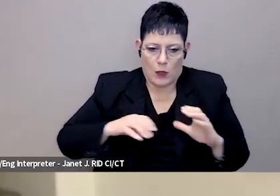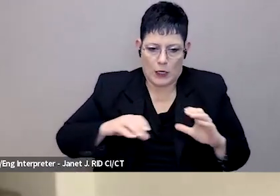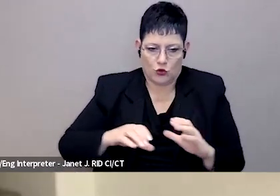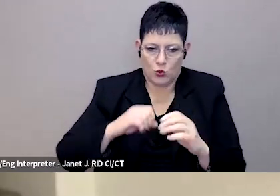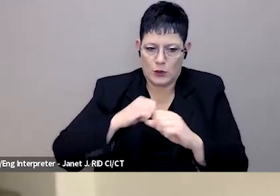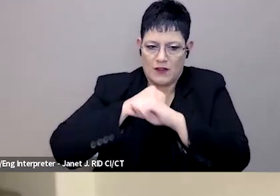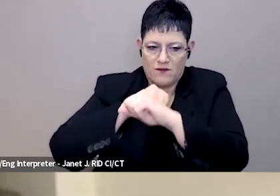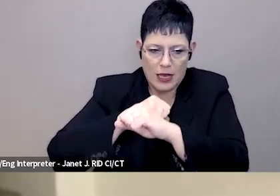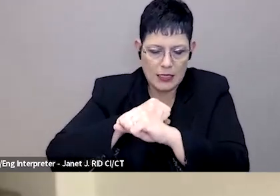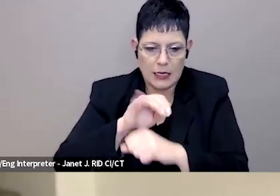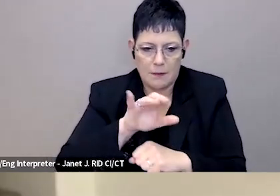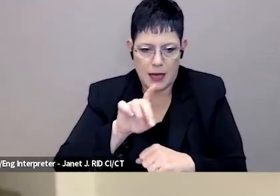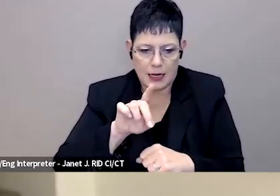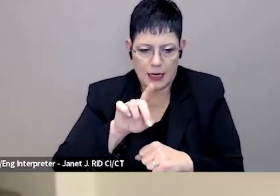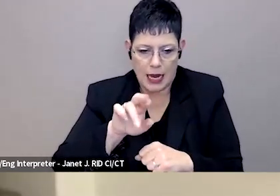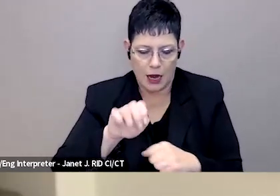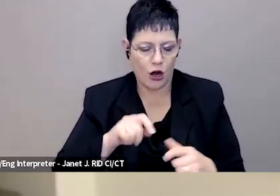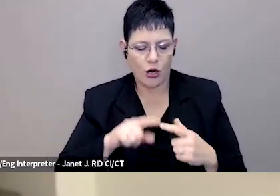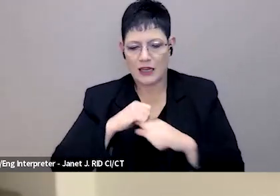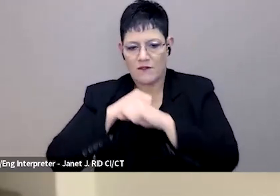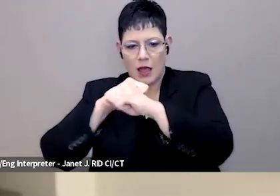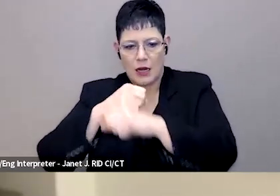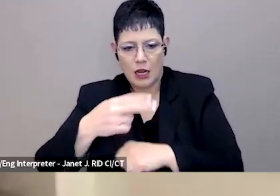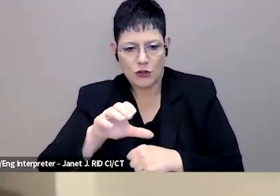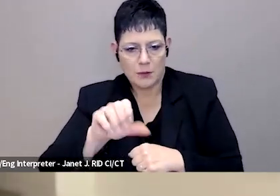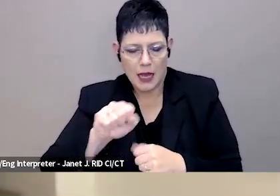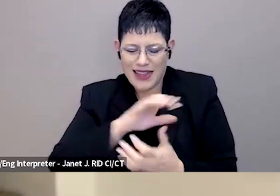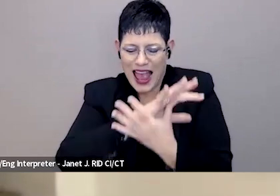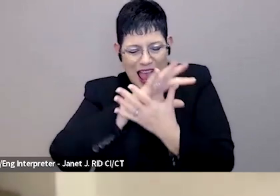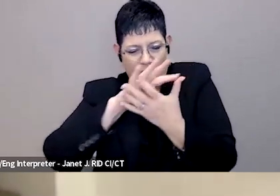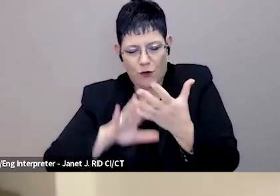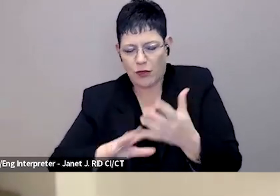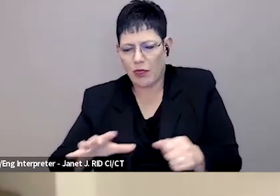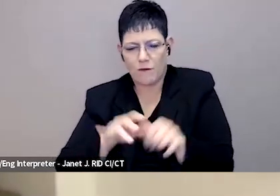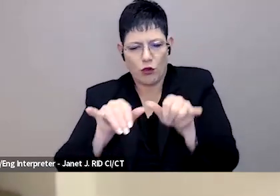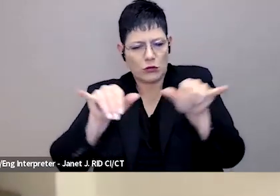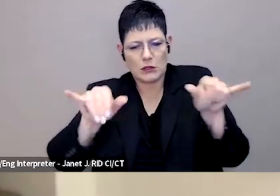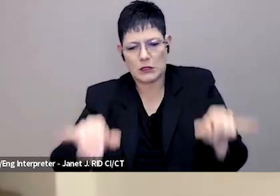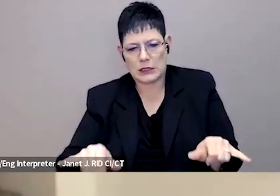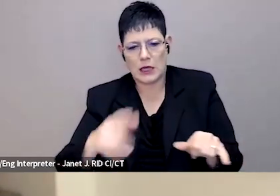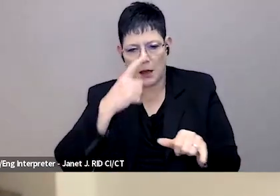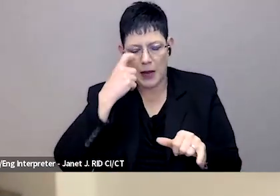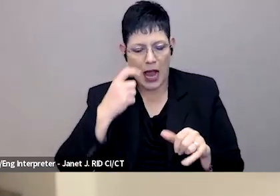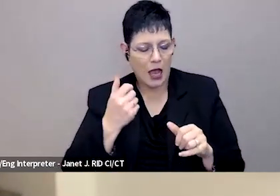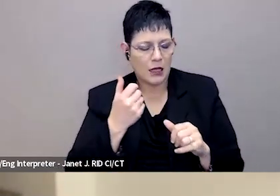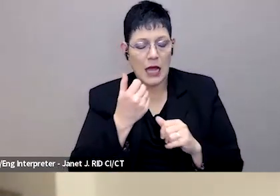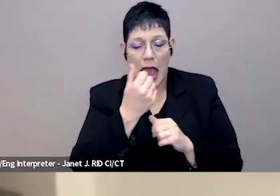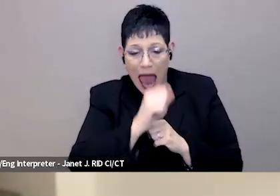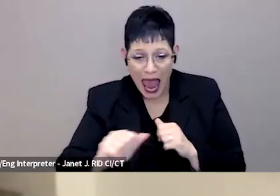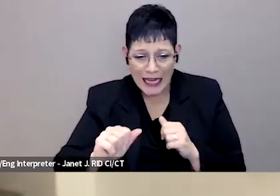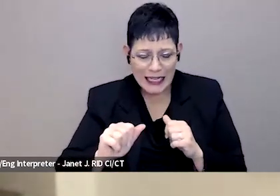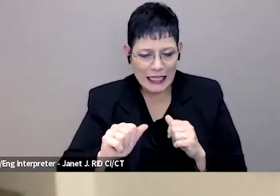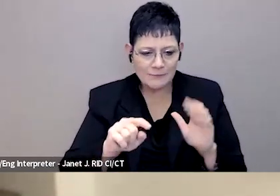HCBS in particular. And that includes the full breadth of Medicaid, because harms to any part of